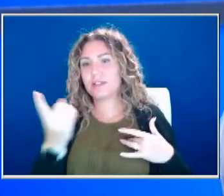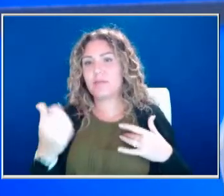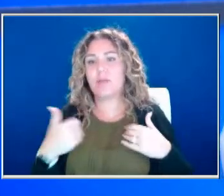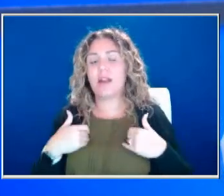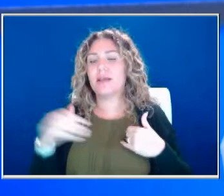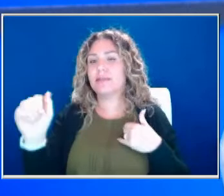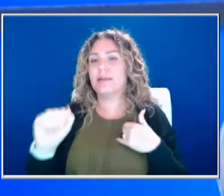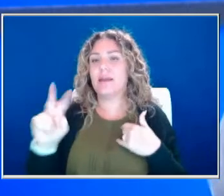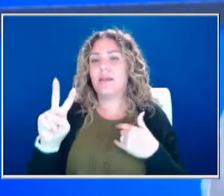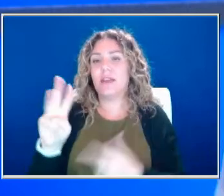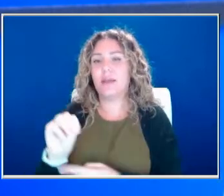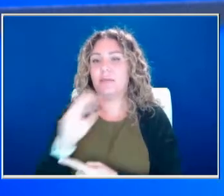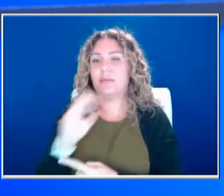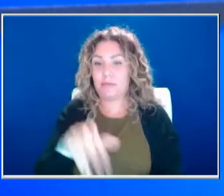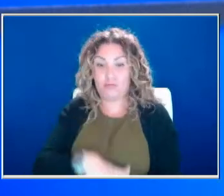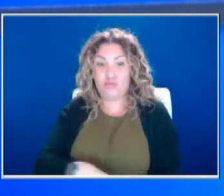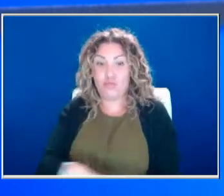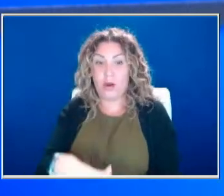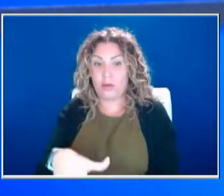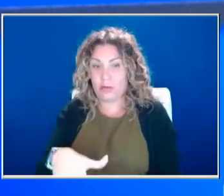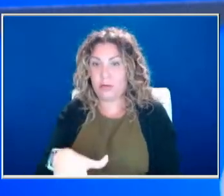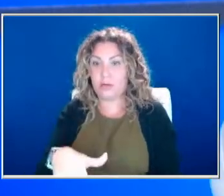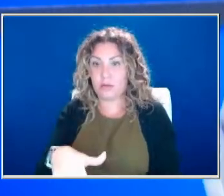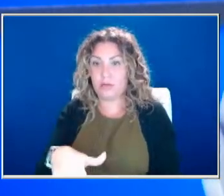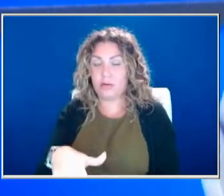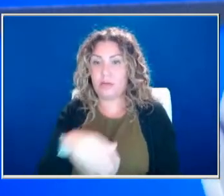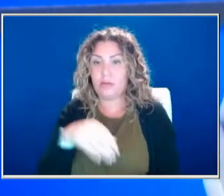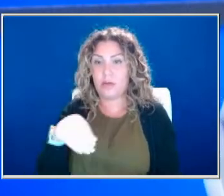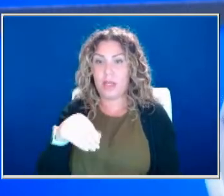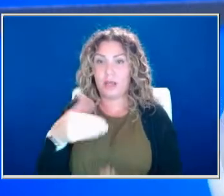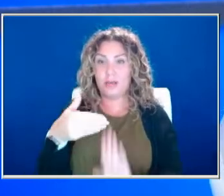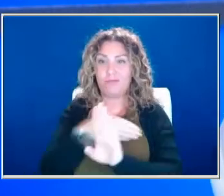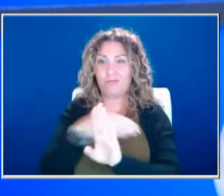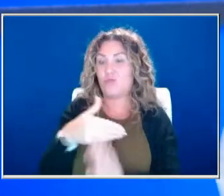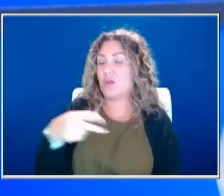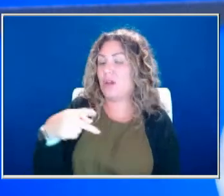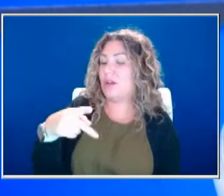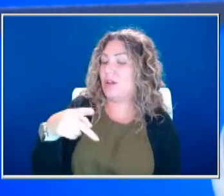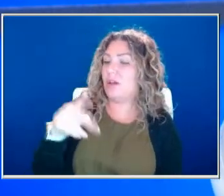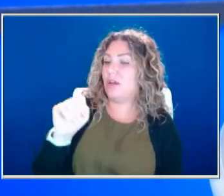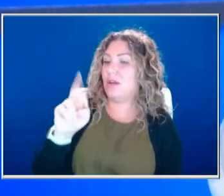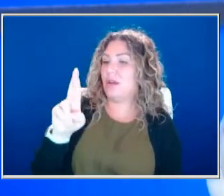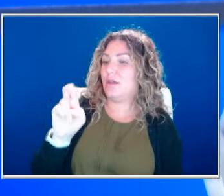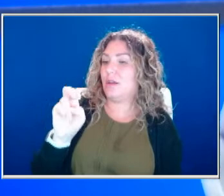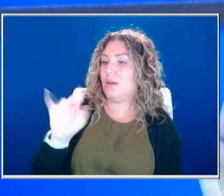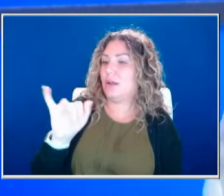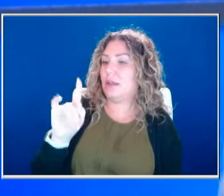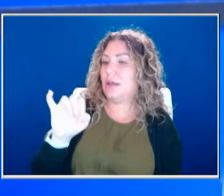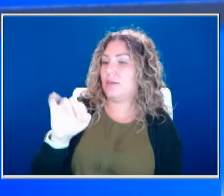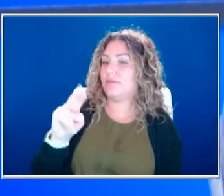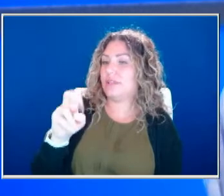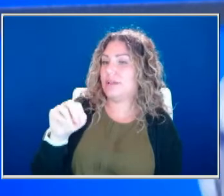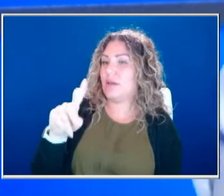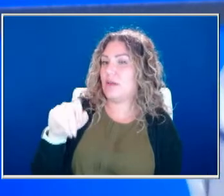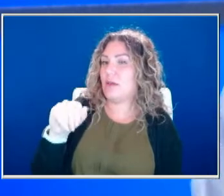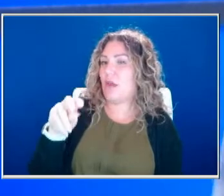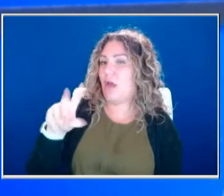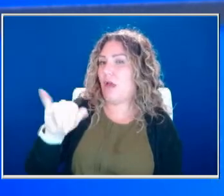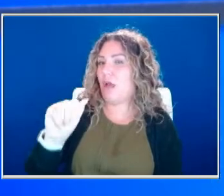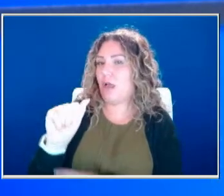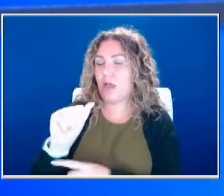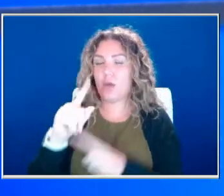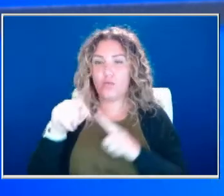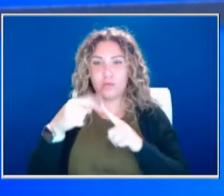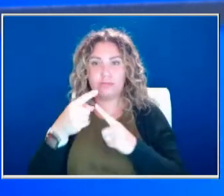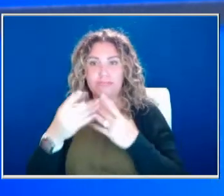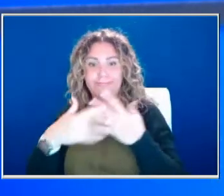are pregnant and they kind of go into preeclampsia or times in pregnancy when your blood pressure can be very